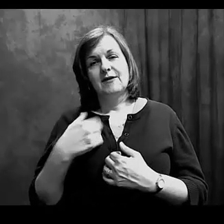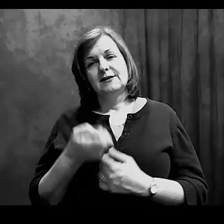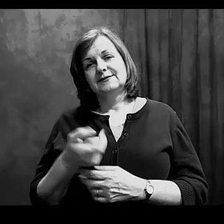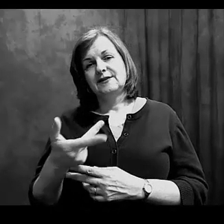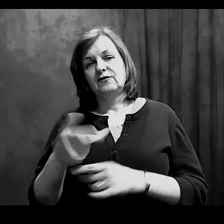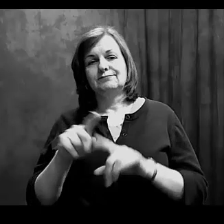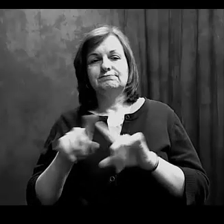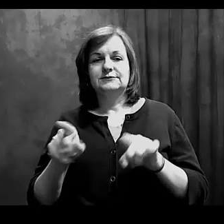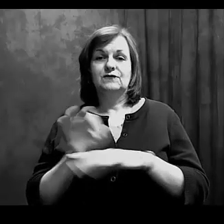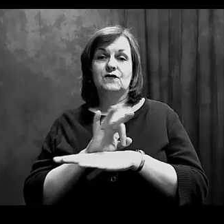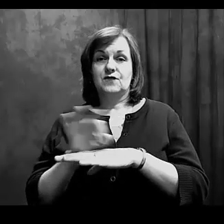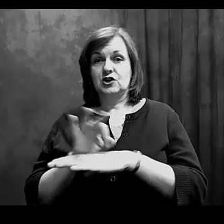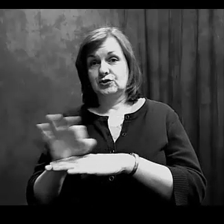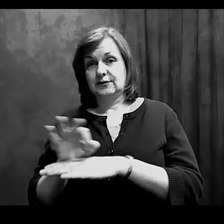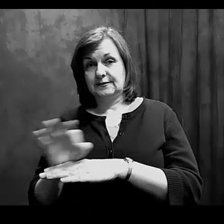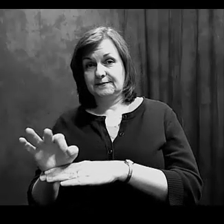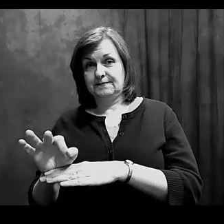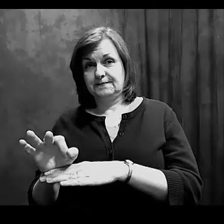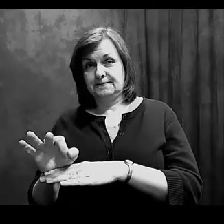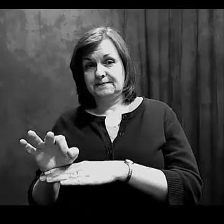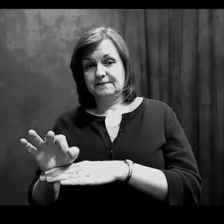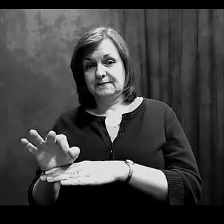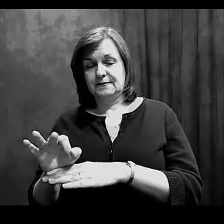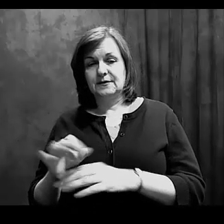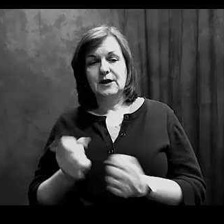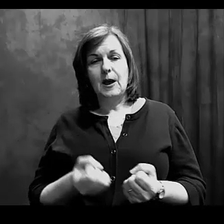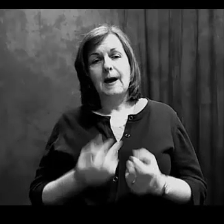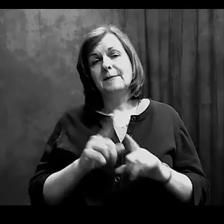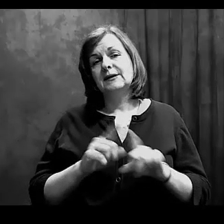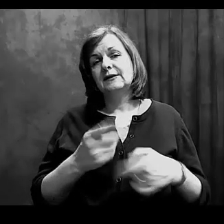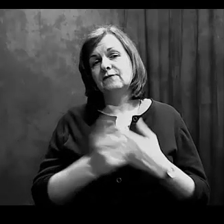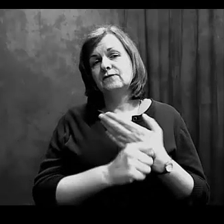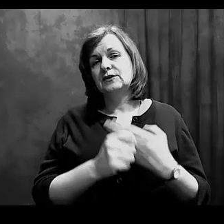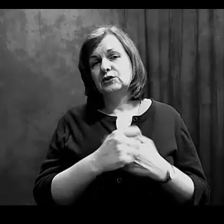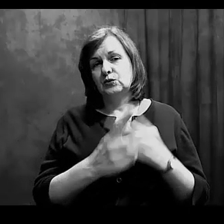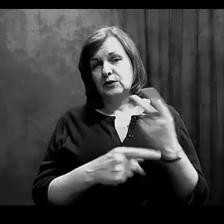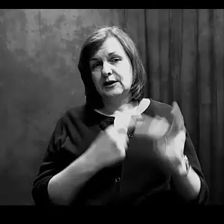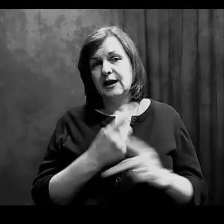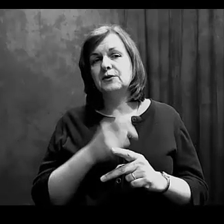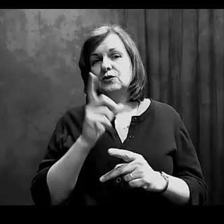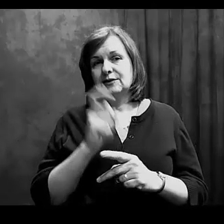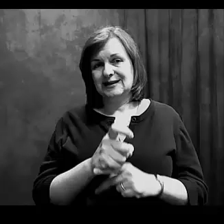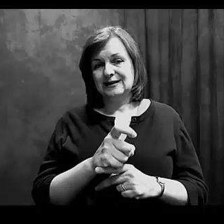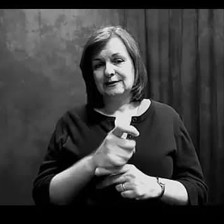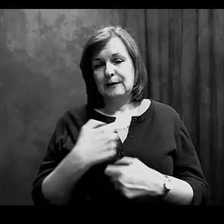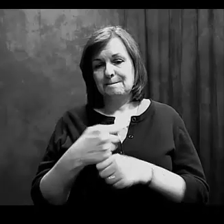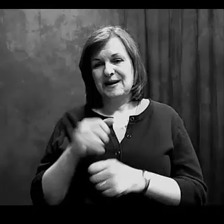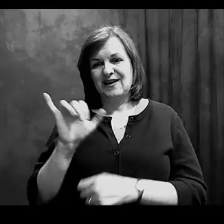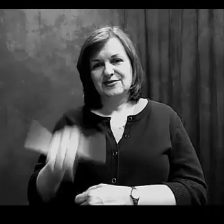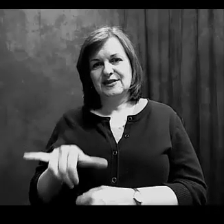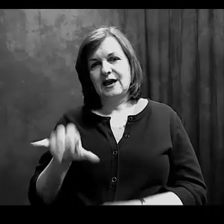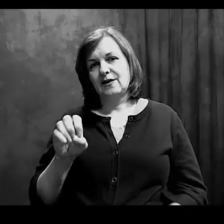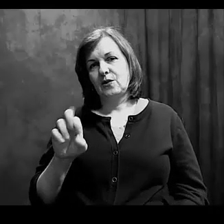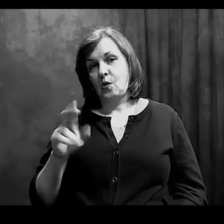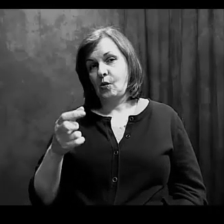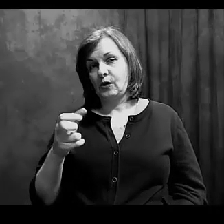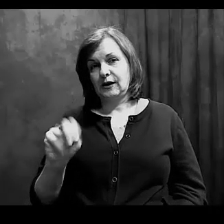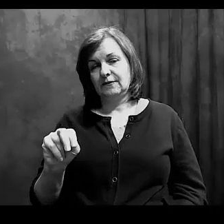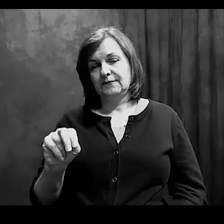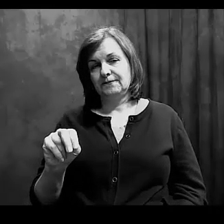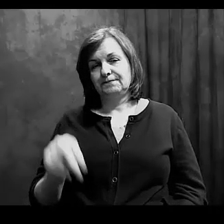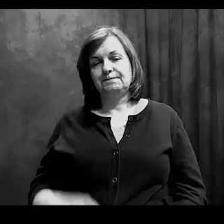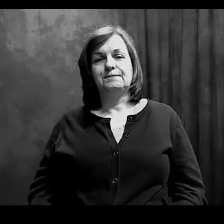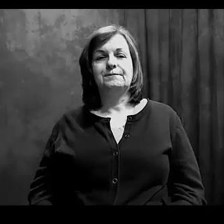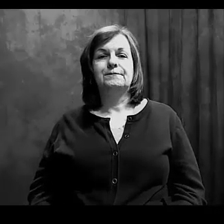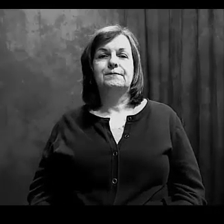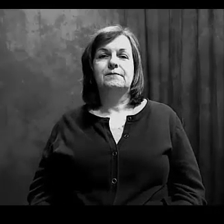So how many of the different tissue types are we going to have to use to build a given organ? And we'll see